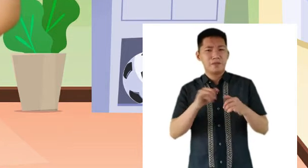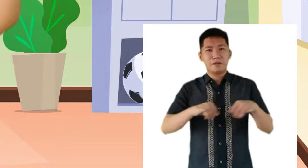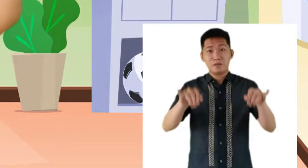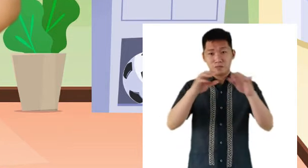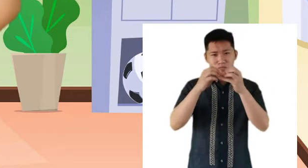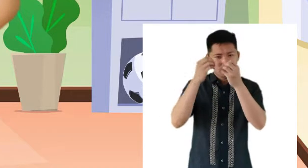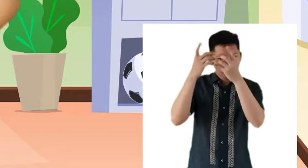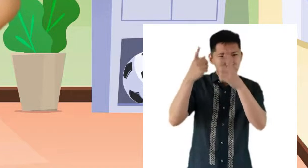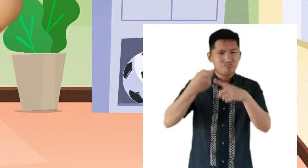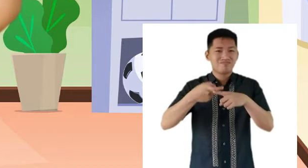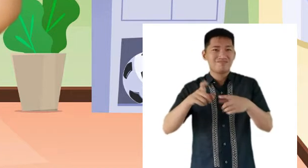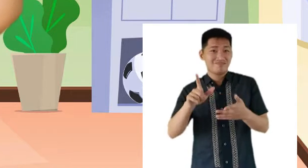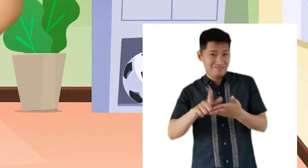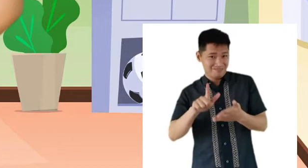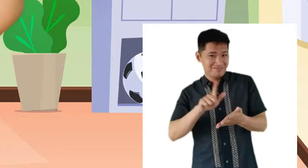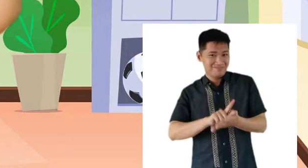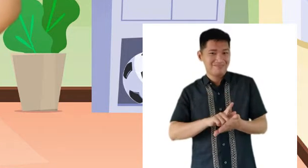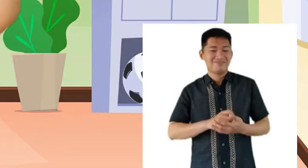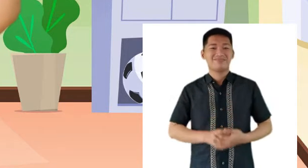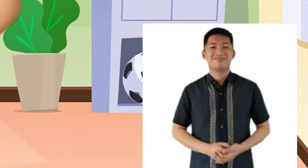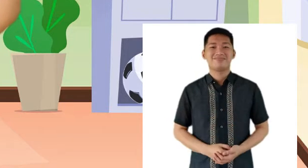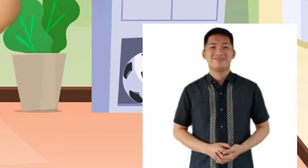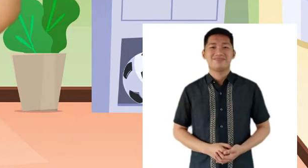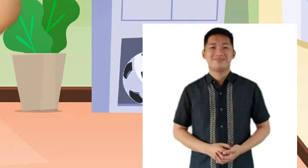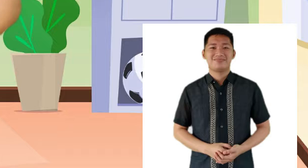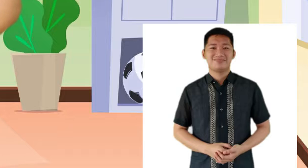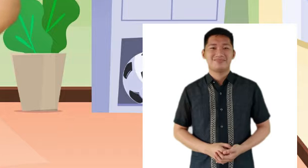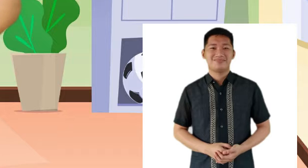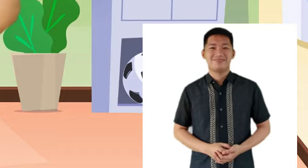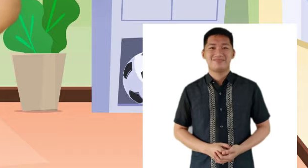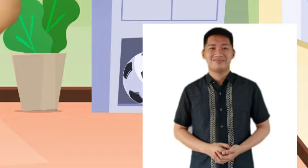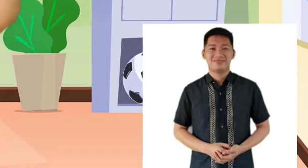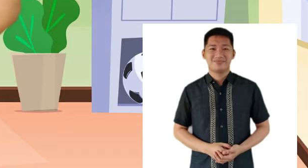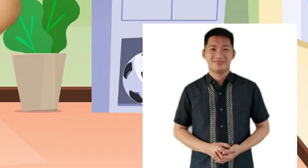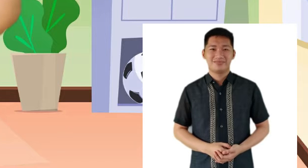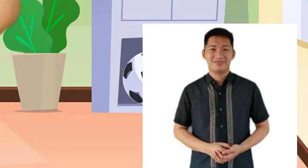down important information from our lesson?